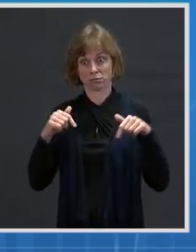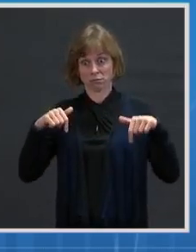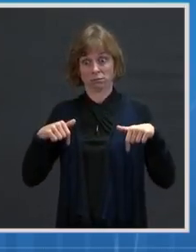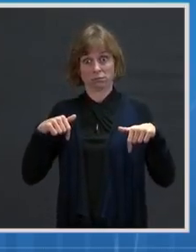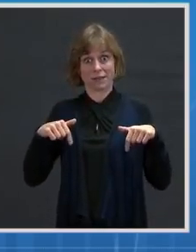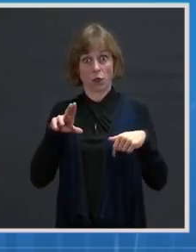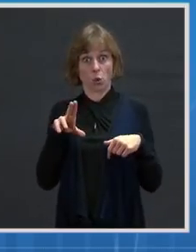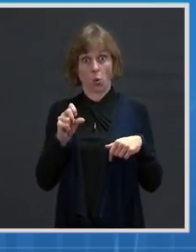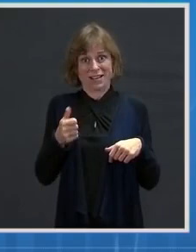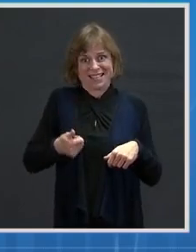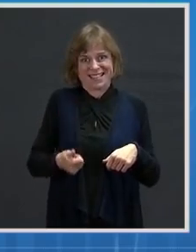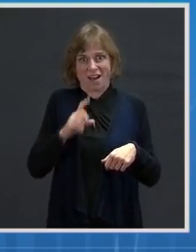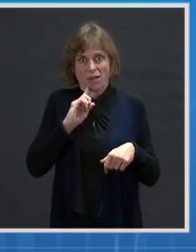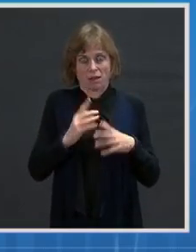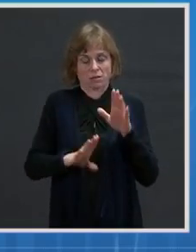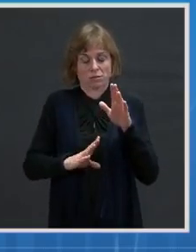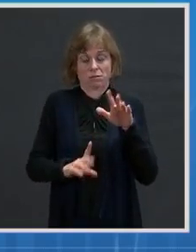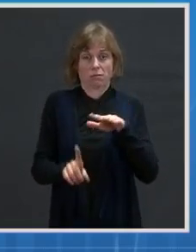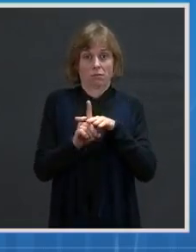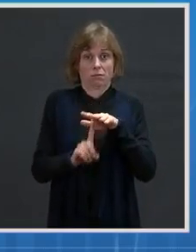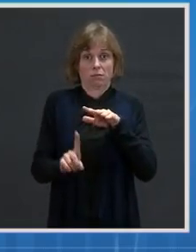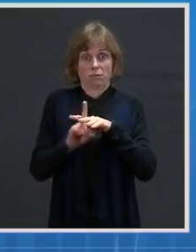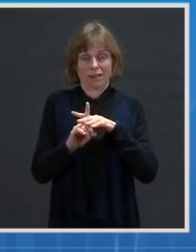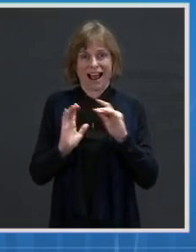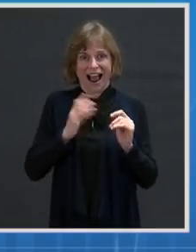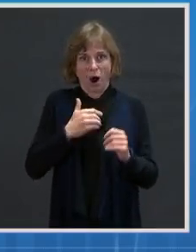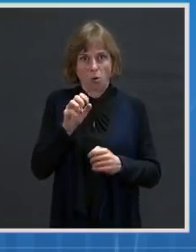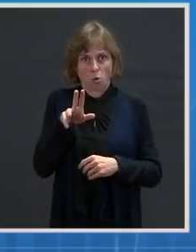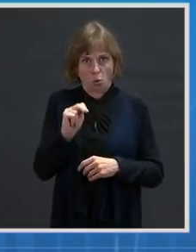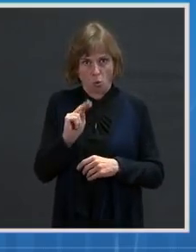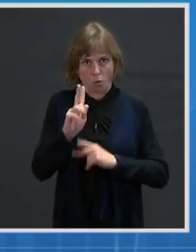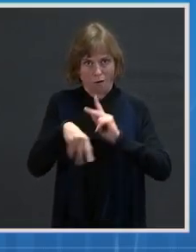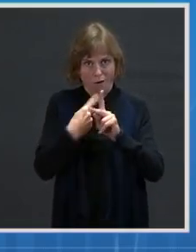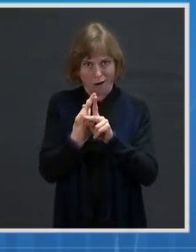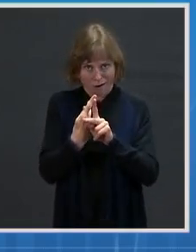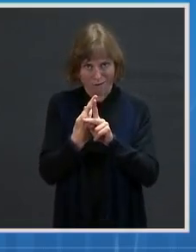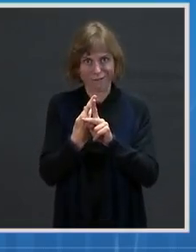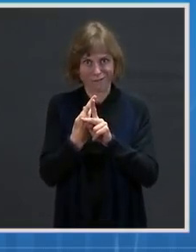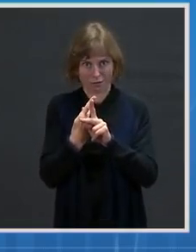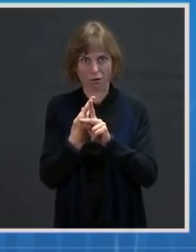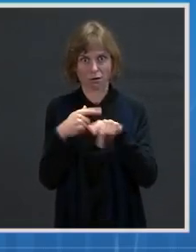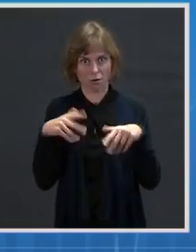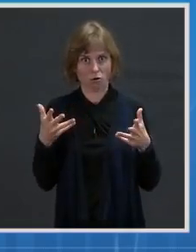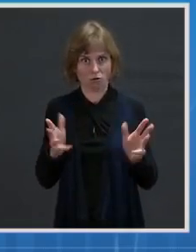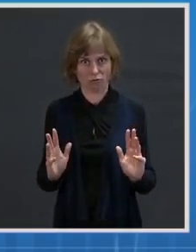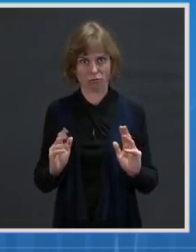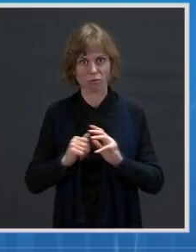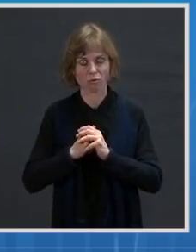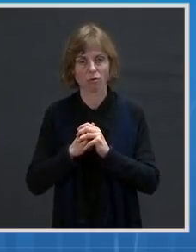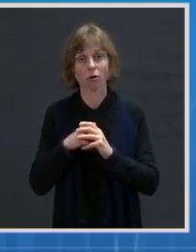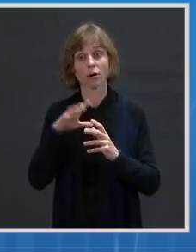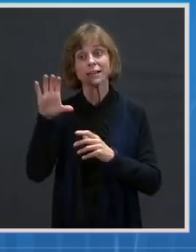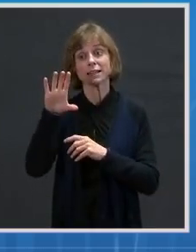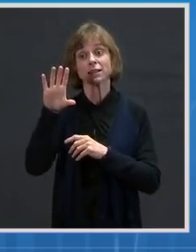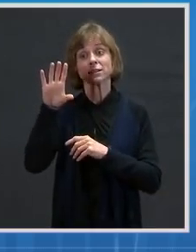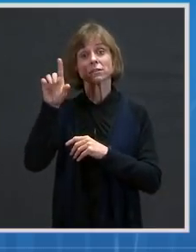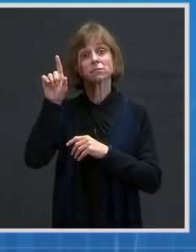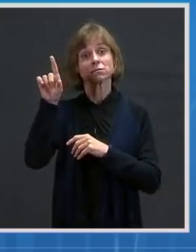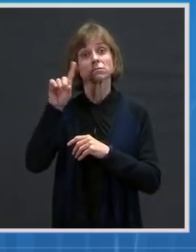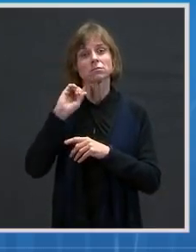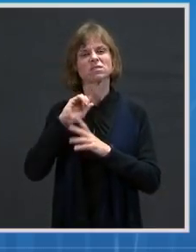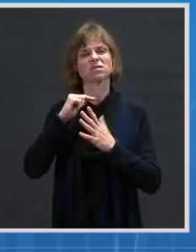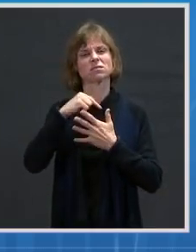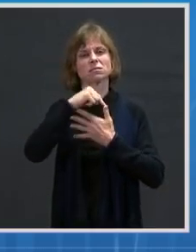country. With regard to vaccines, the FDA outlines the scientific recommendations for